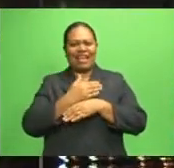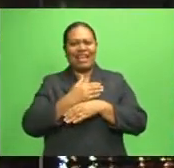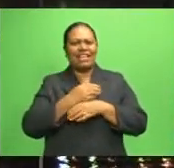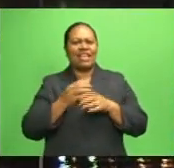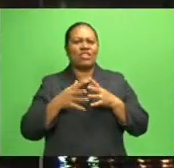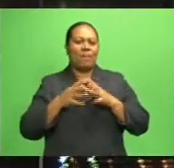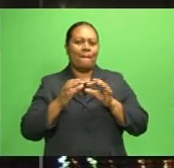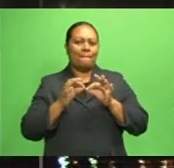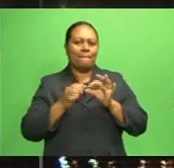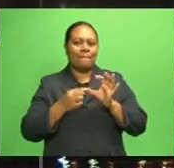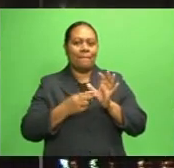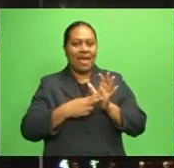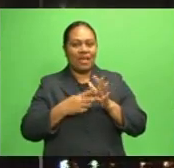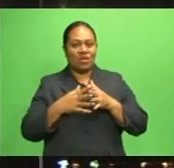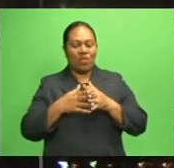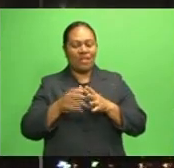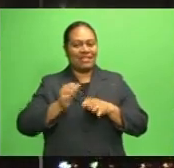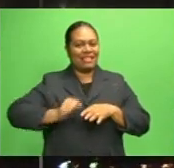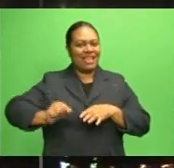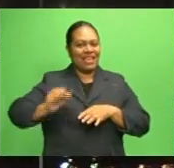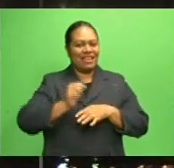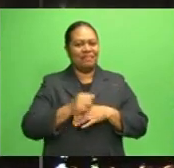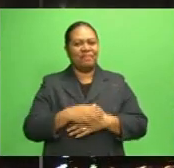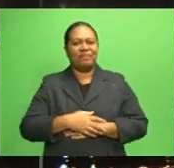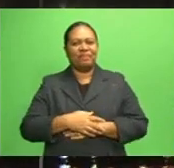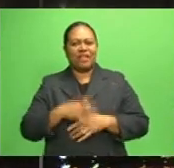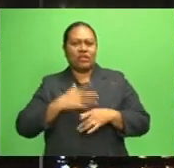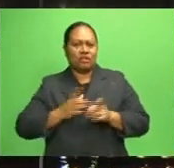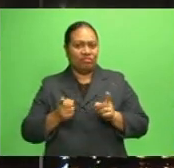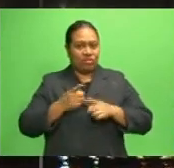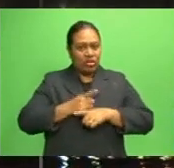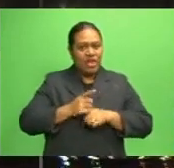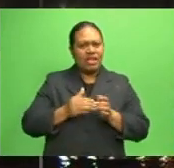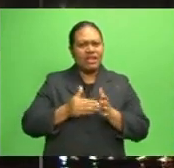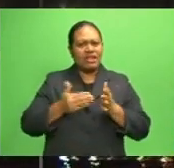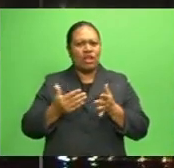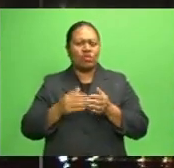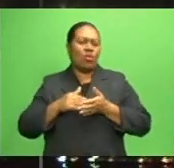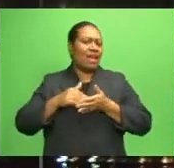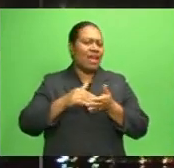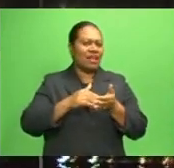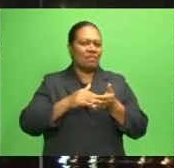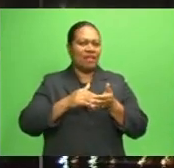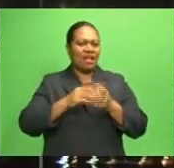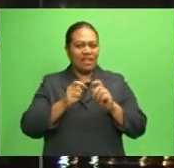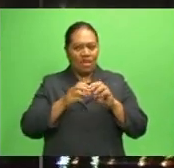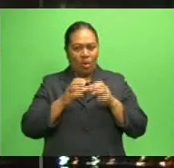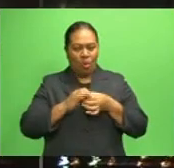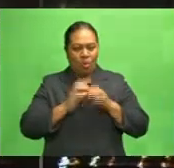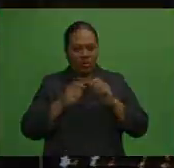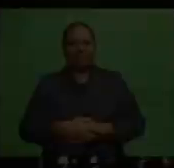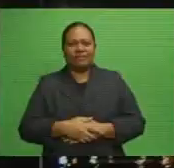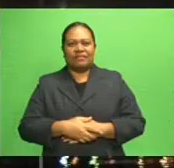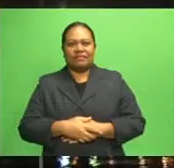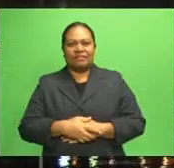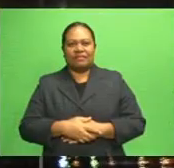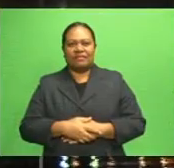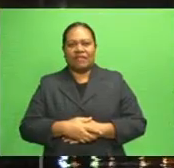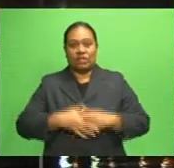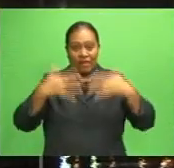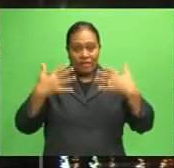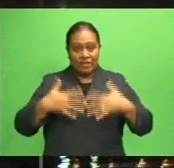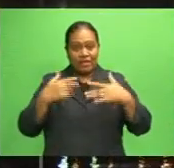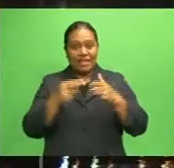Stadium last night. Blake's converted try changed the Eels' momentum, helping the Sydney club to its 4th win of the season. Super